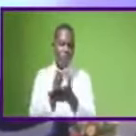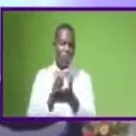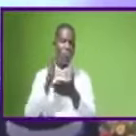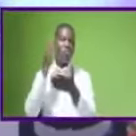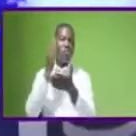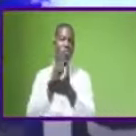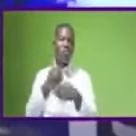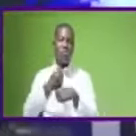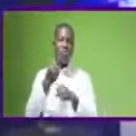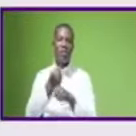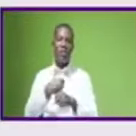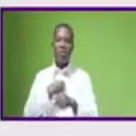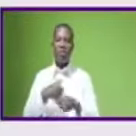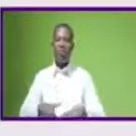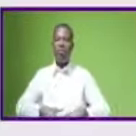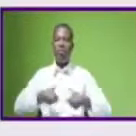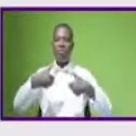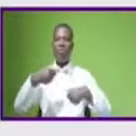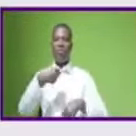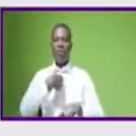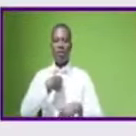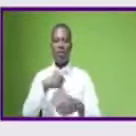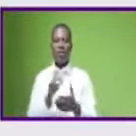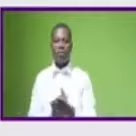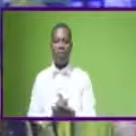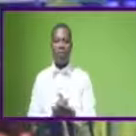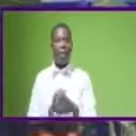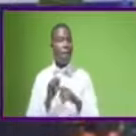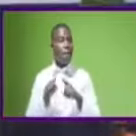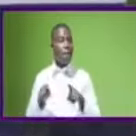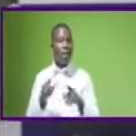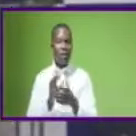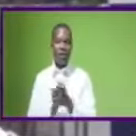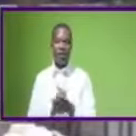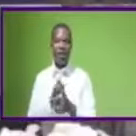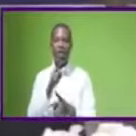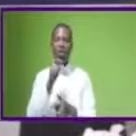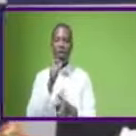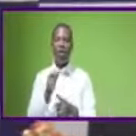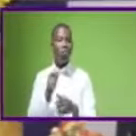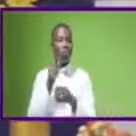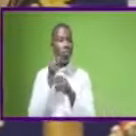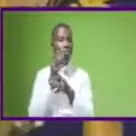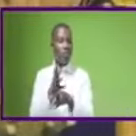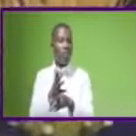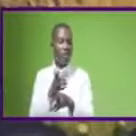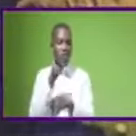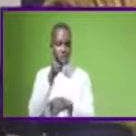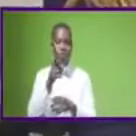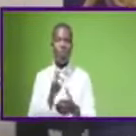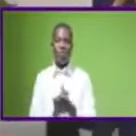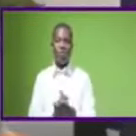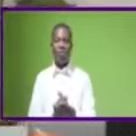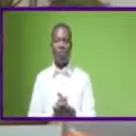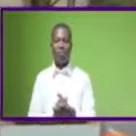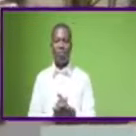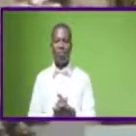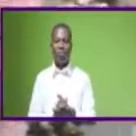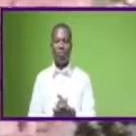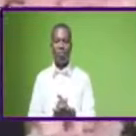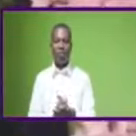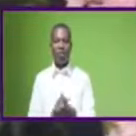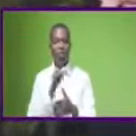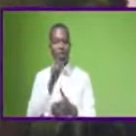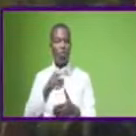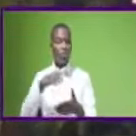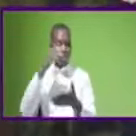was giving you warnings to stop provoking me. But since I'm not ready. Since you are not ready to pay